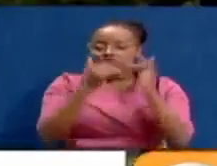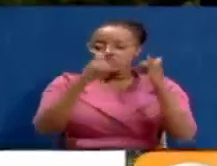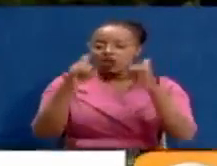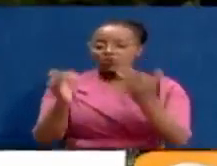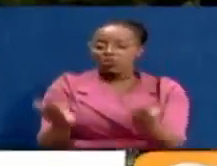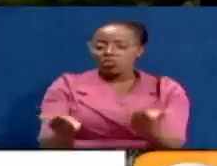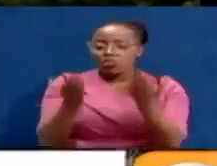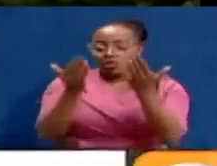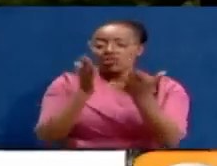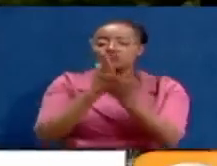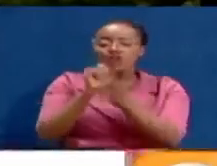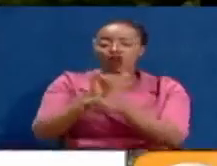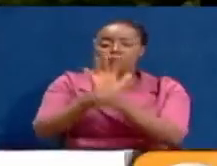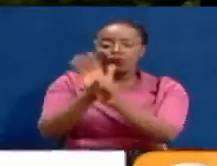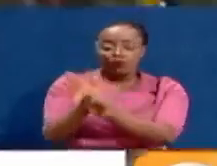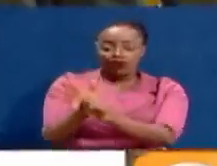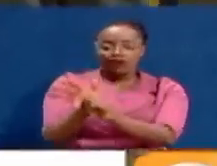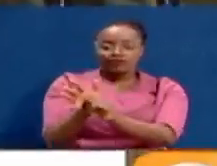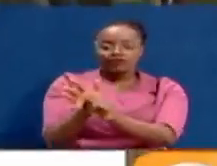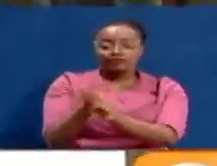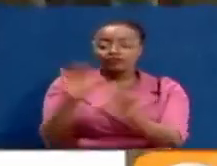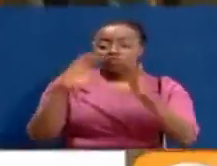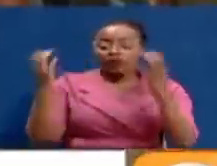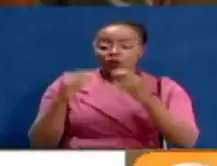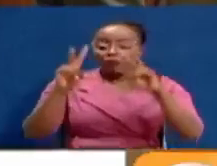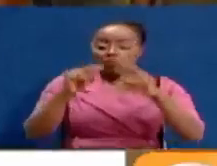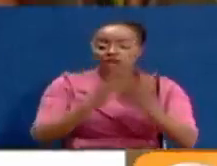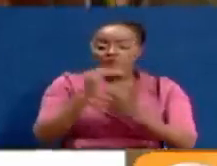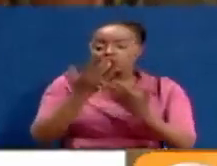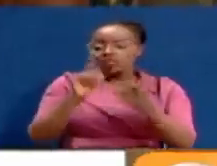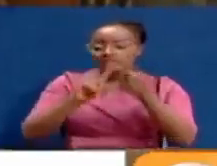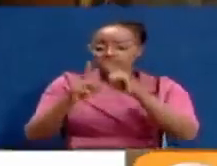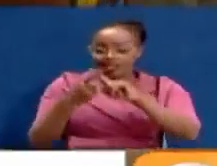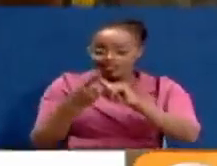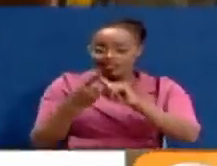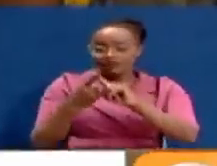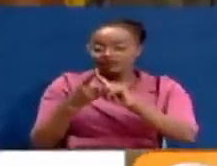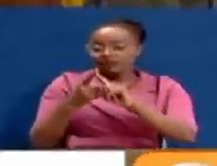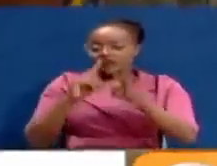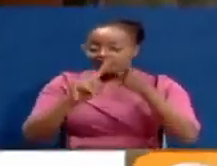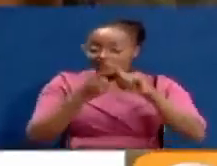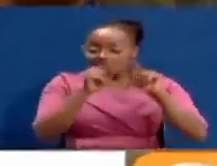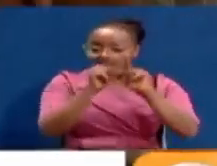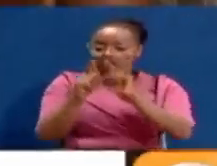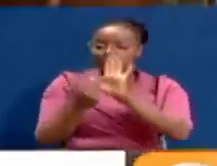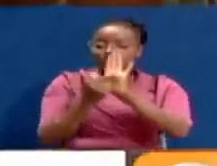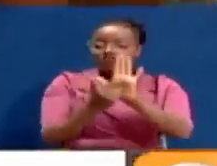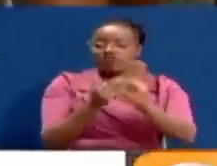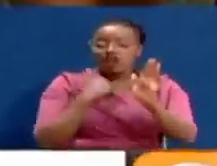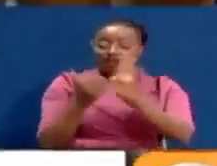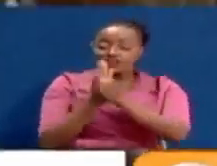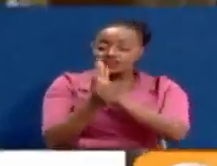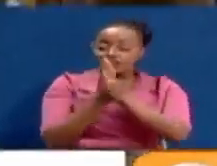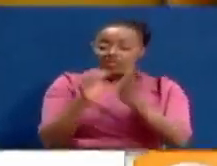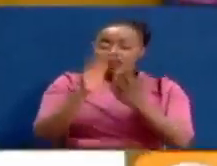thrive despite the COVID-19 pandemic. A global survey by Standard Chartered shows 89% have the skills to thrive